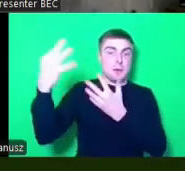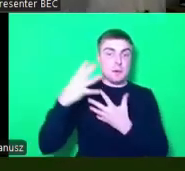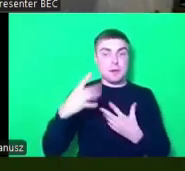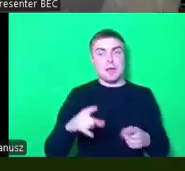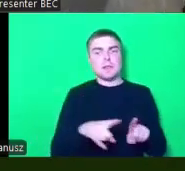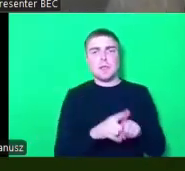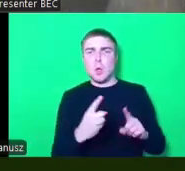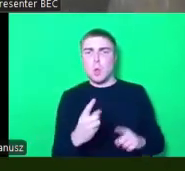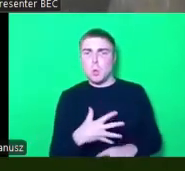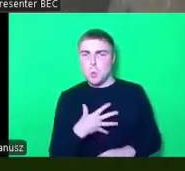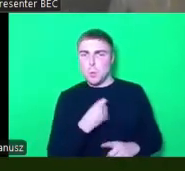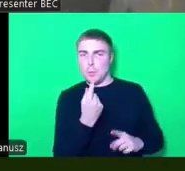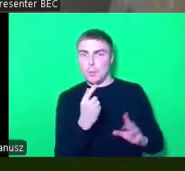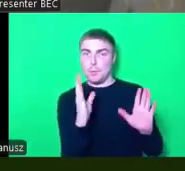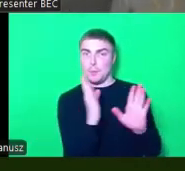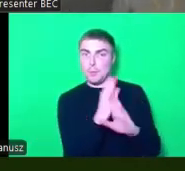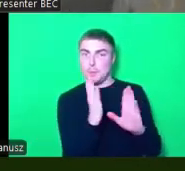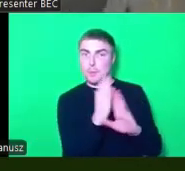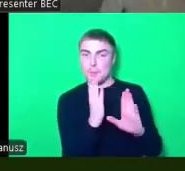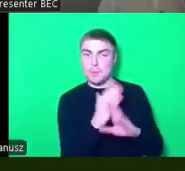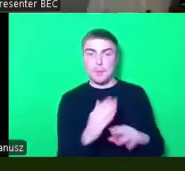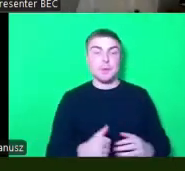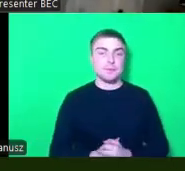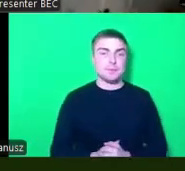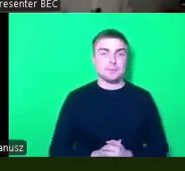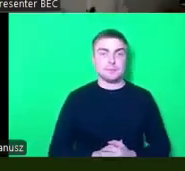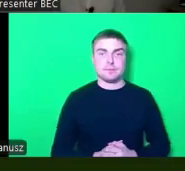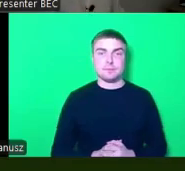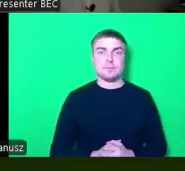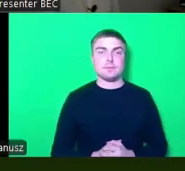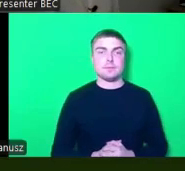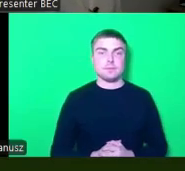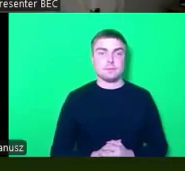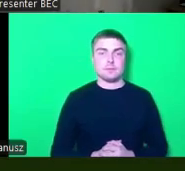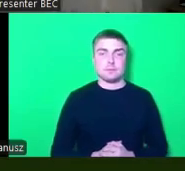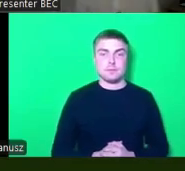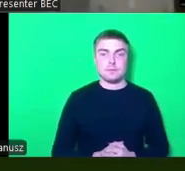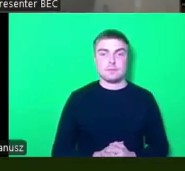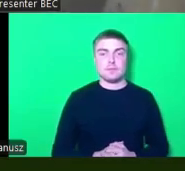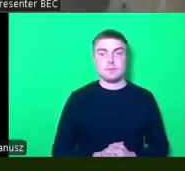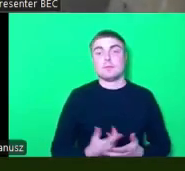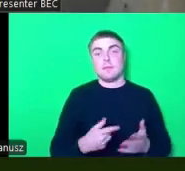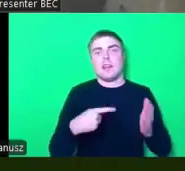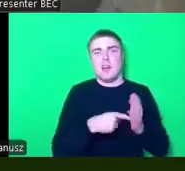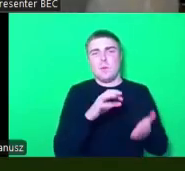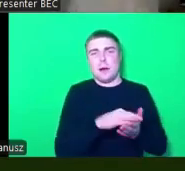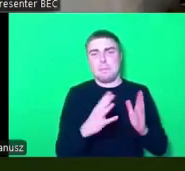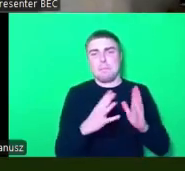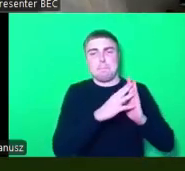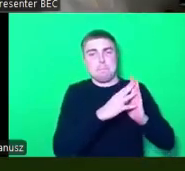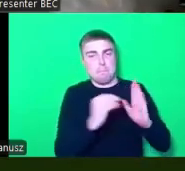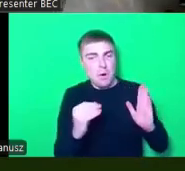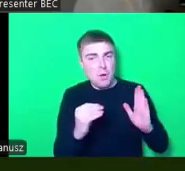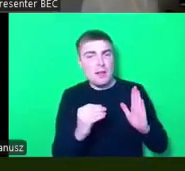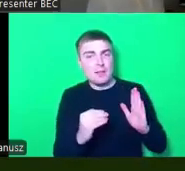that's this PET. And yeah, there's a model and this model needs input, and this input